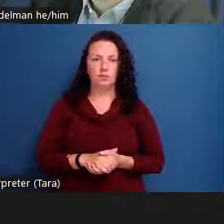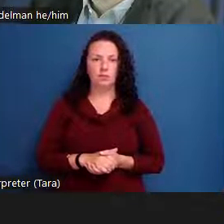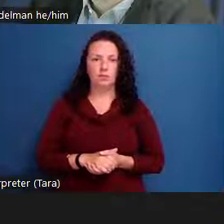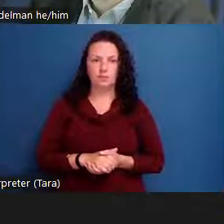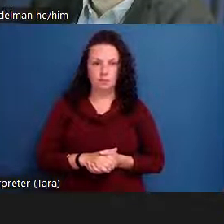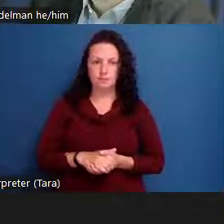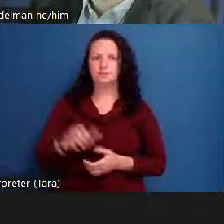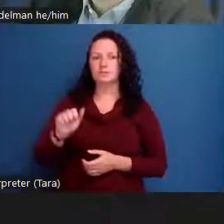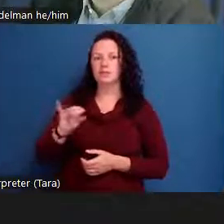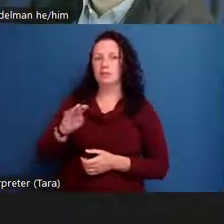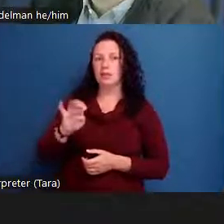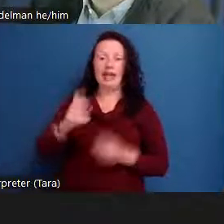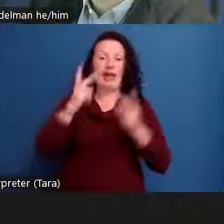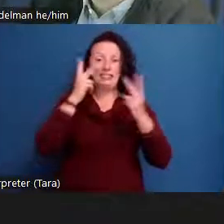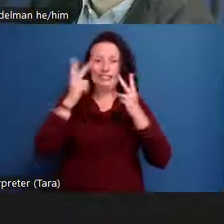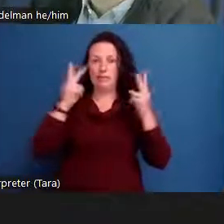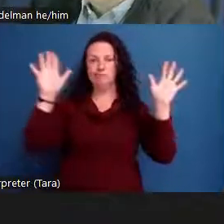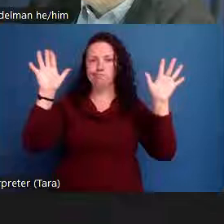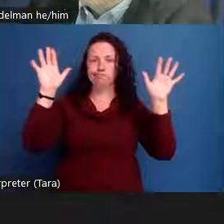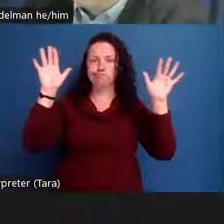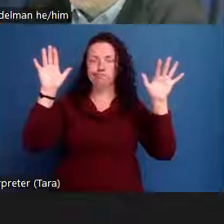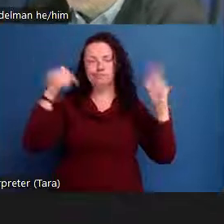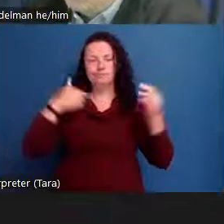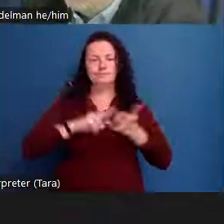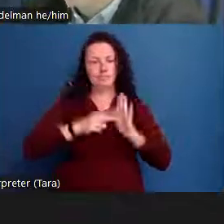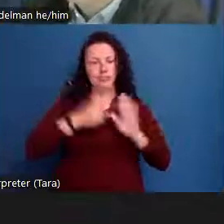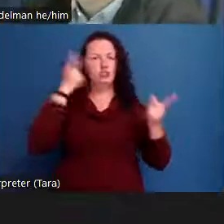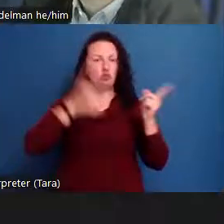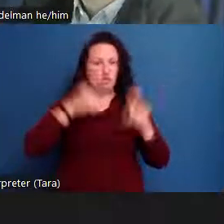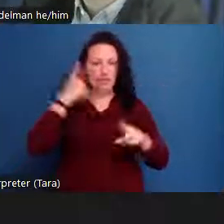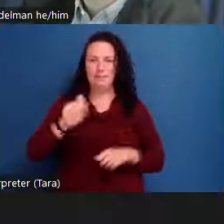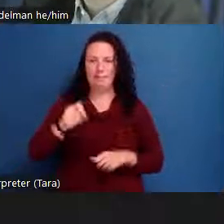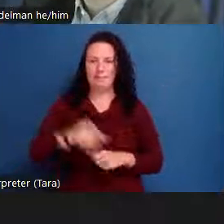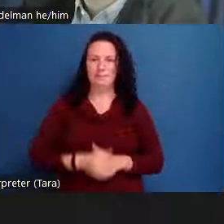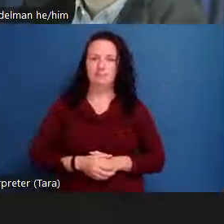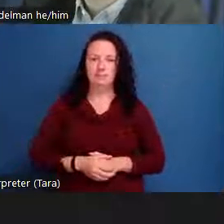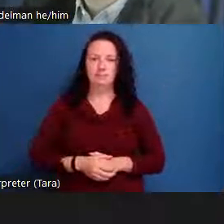I see hands waving in agreement with